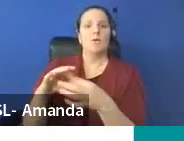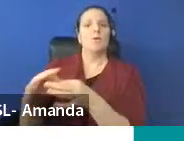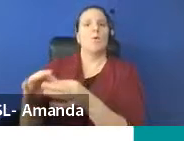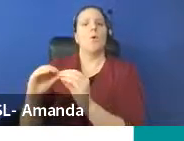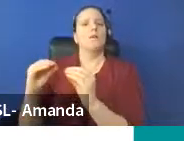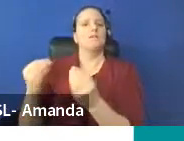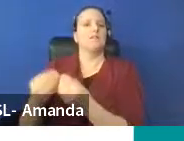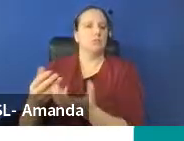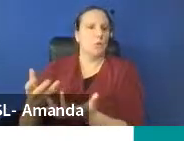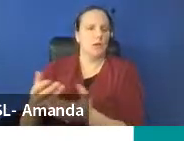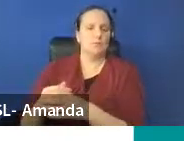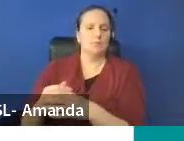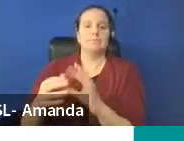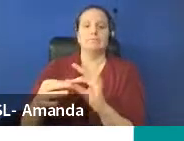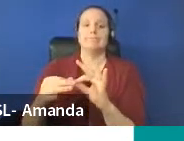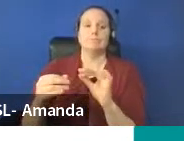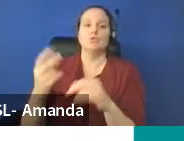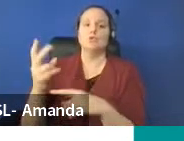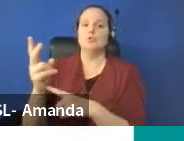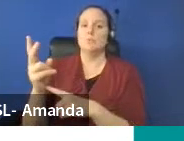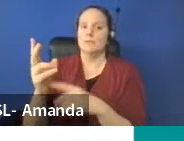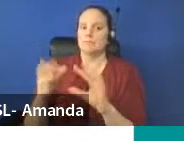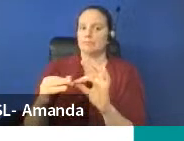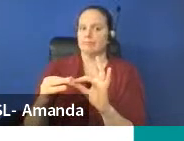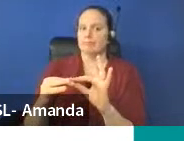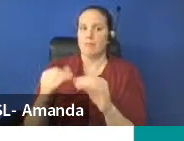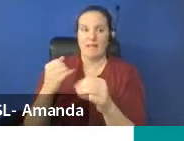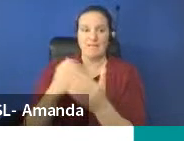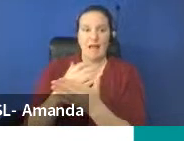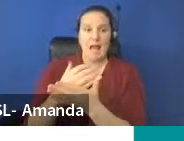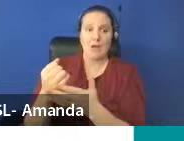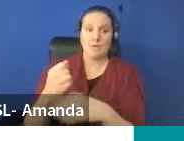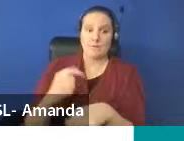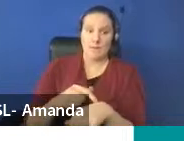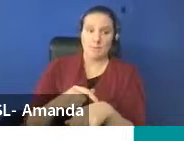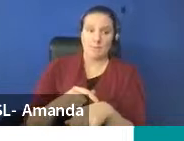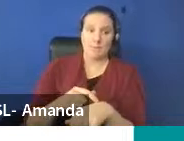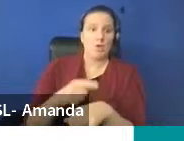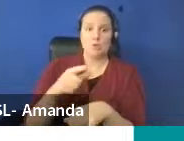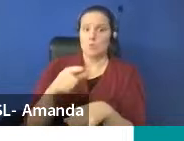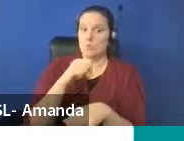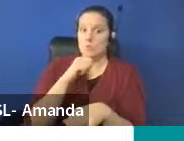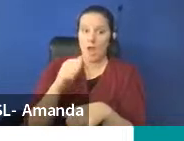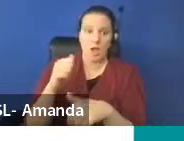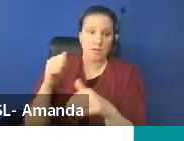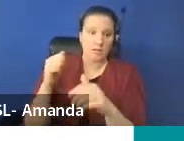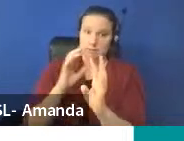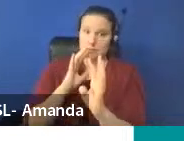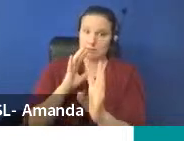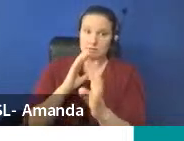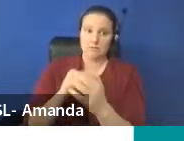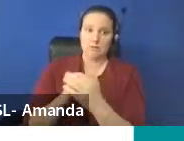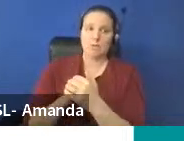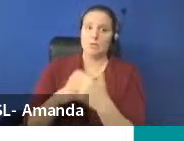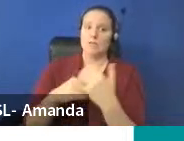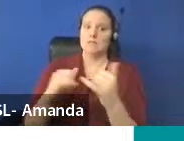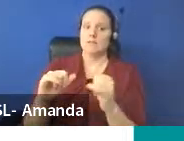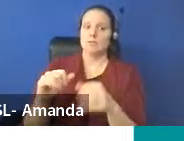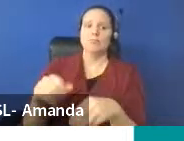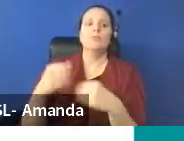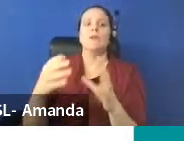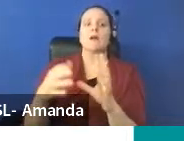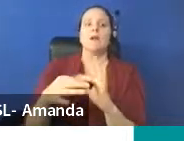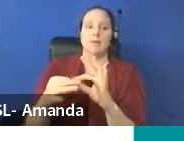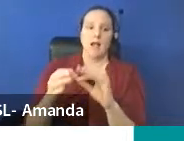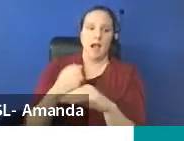will be given 2 minutes to speak. And if we run out of time and you've not had a chance to speak, you can still provide